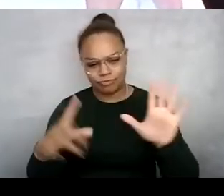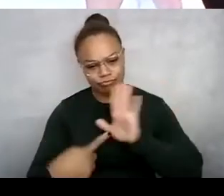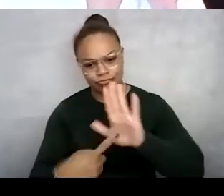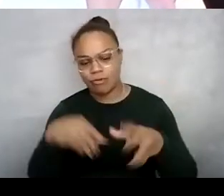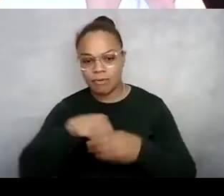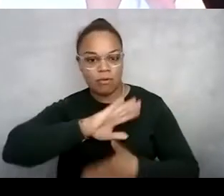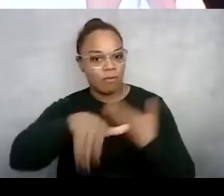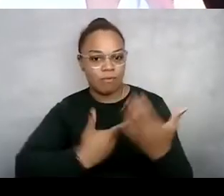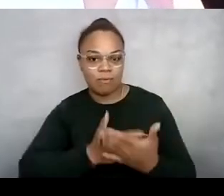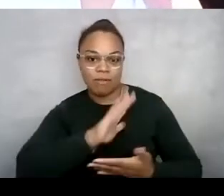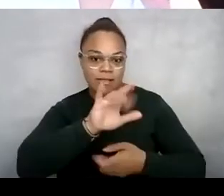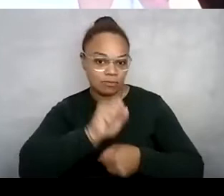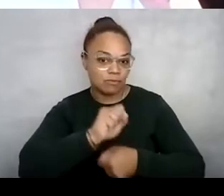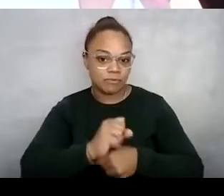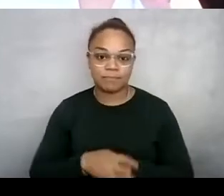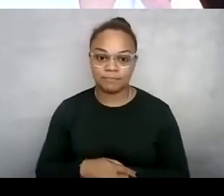does.